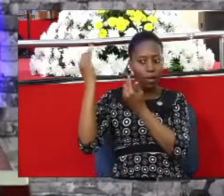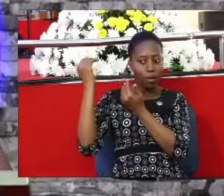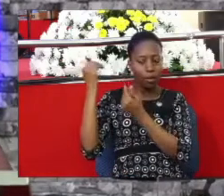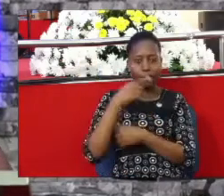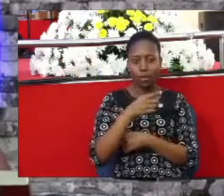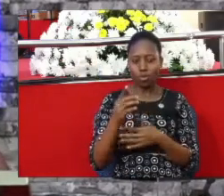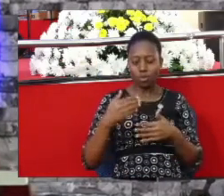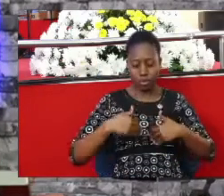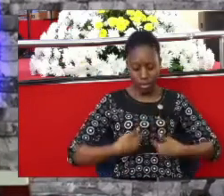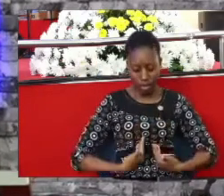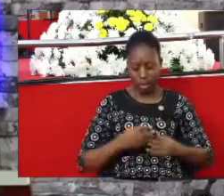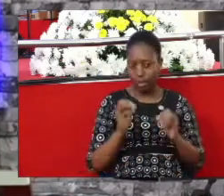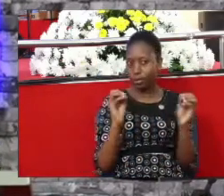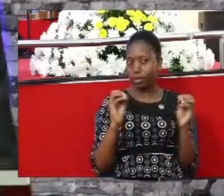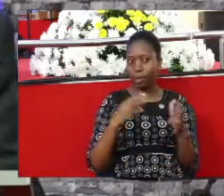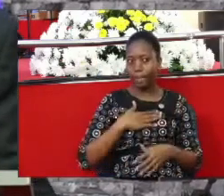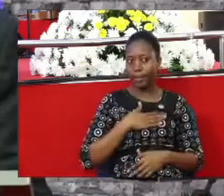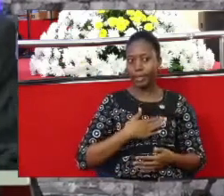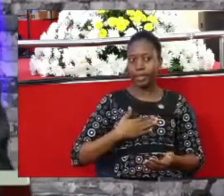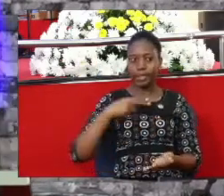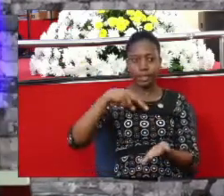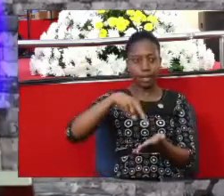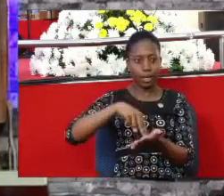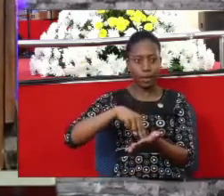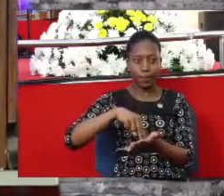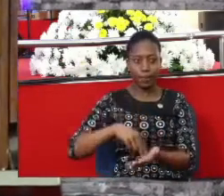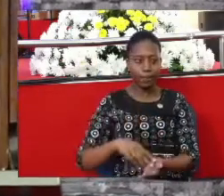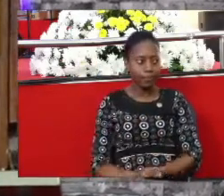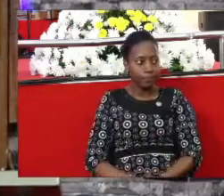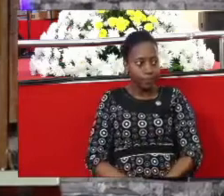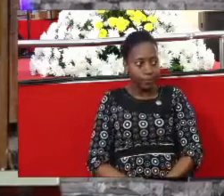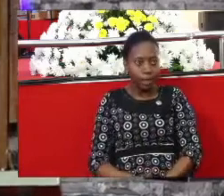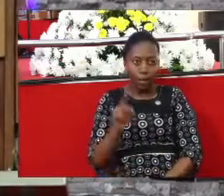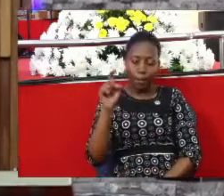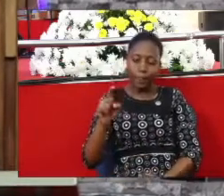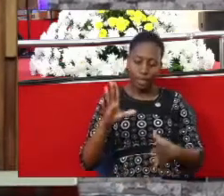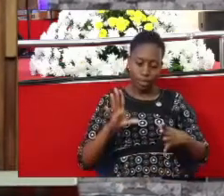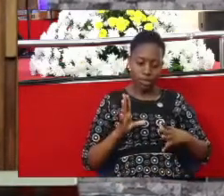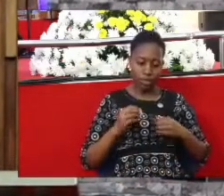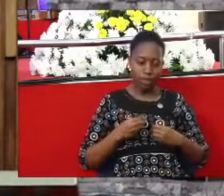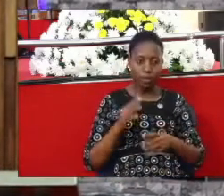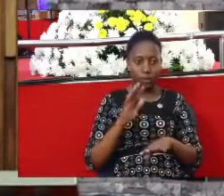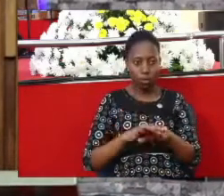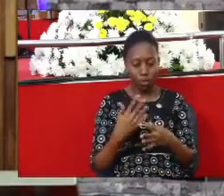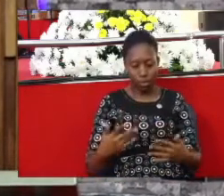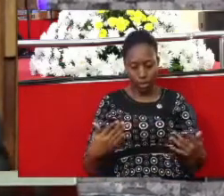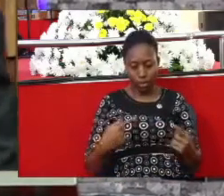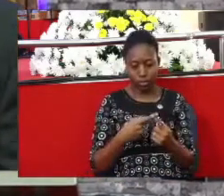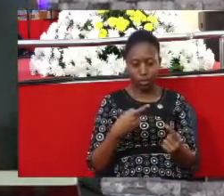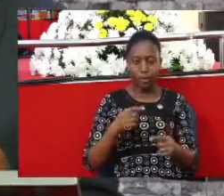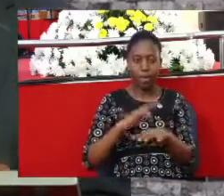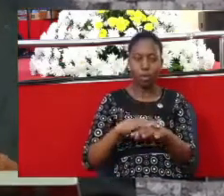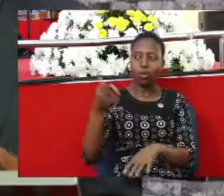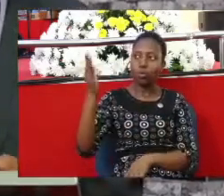stand? Because you see, I told you, we have to receive good things from a good God who cannot withhold